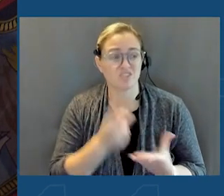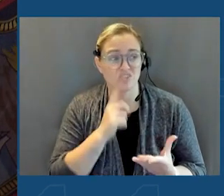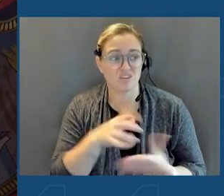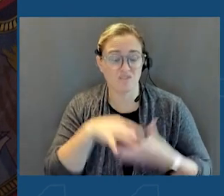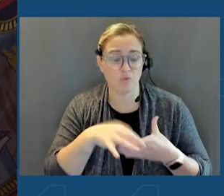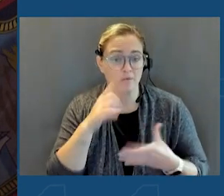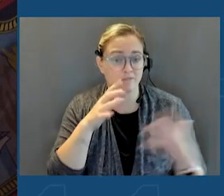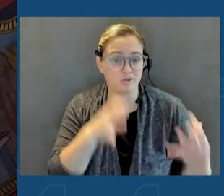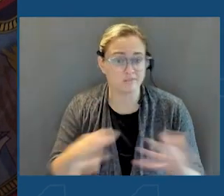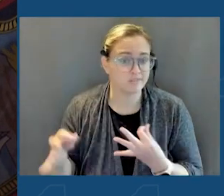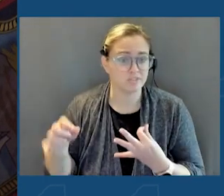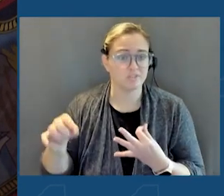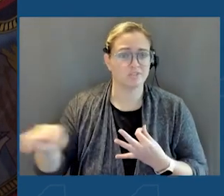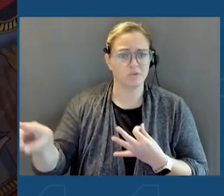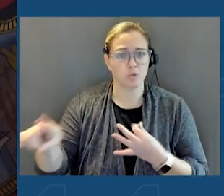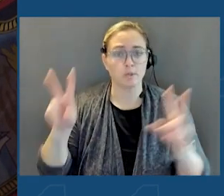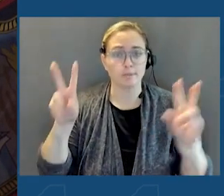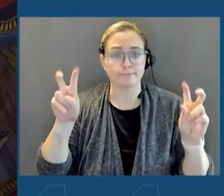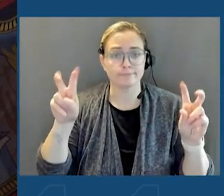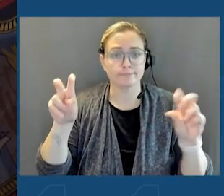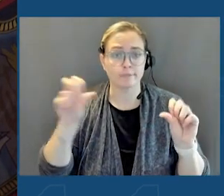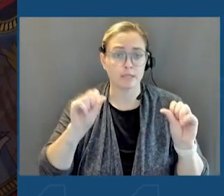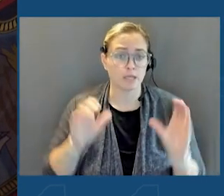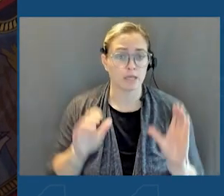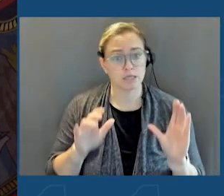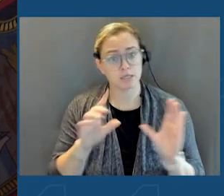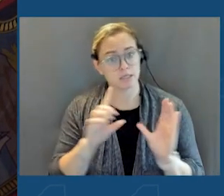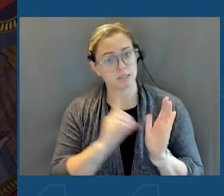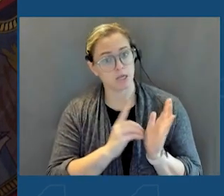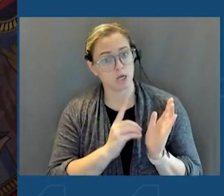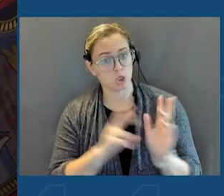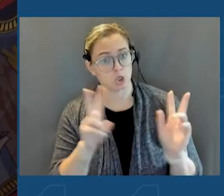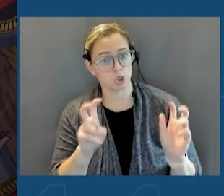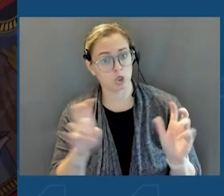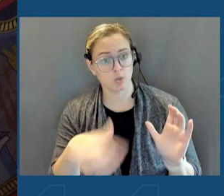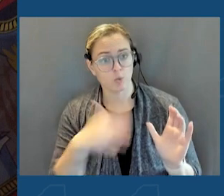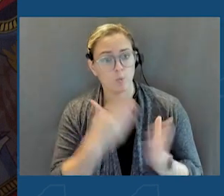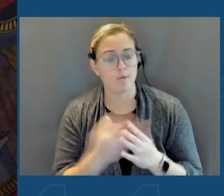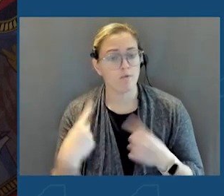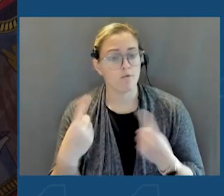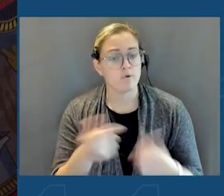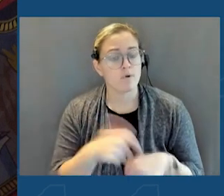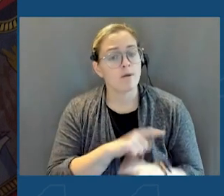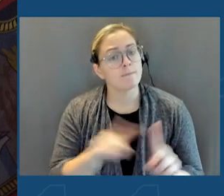these preeminent scientists and doctors who've done very well over time.